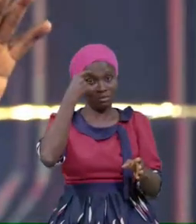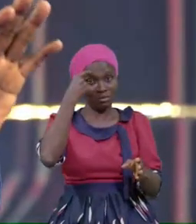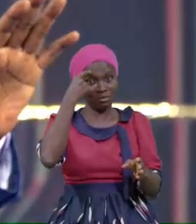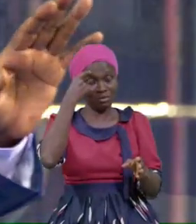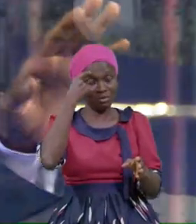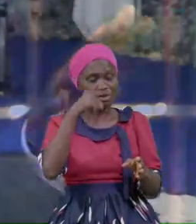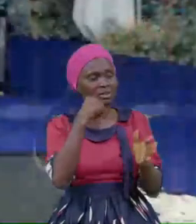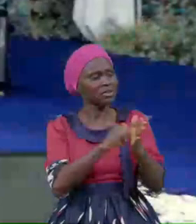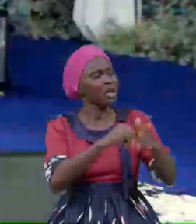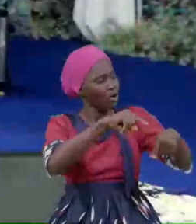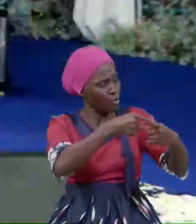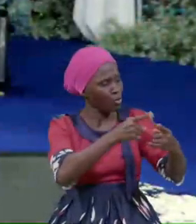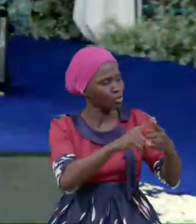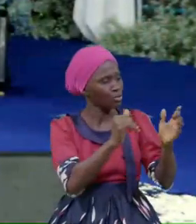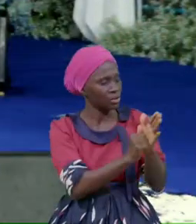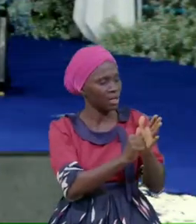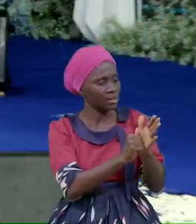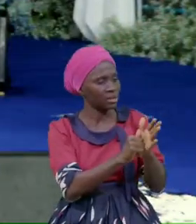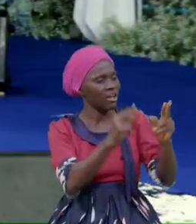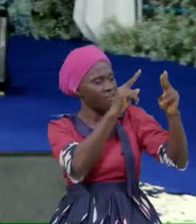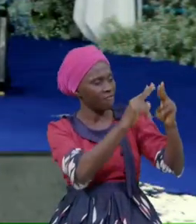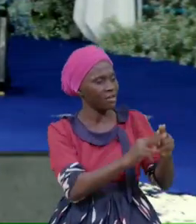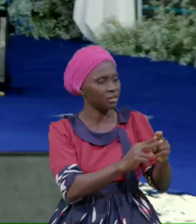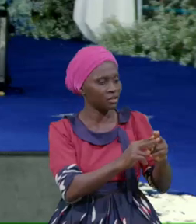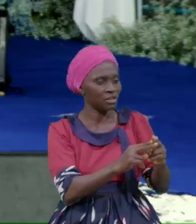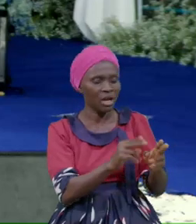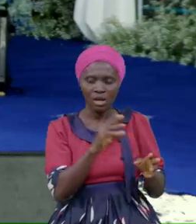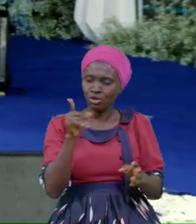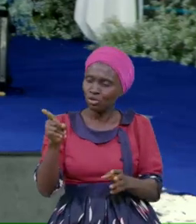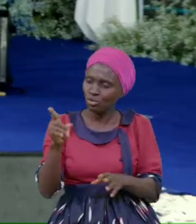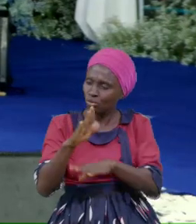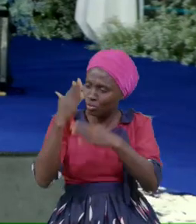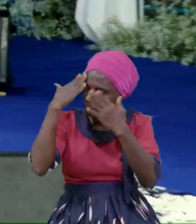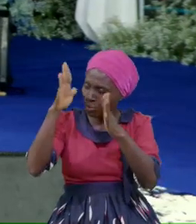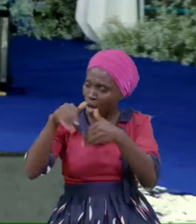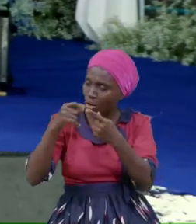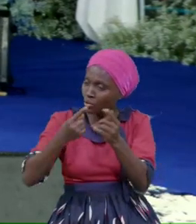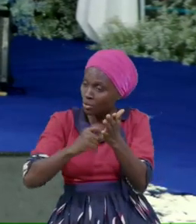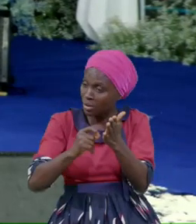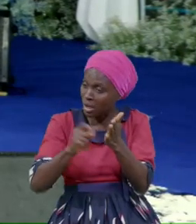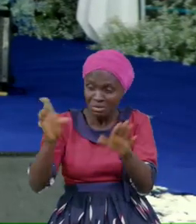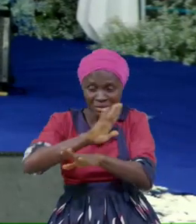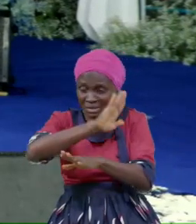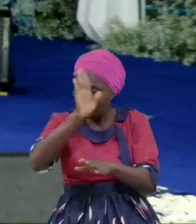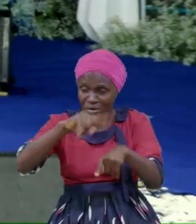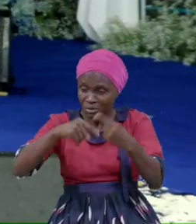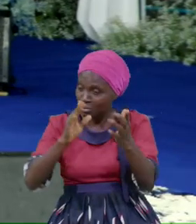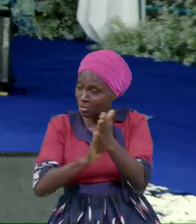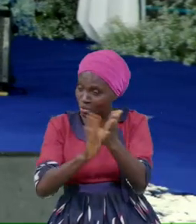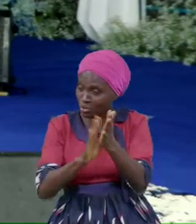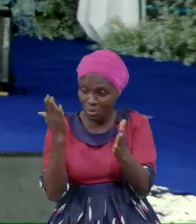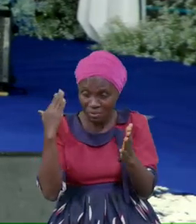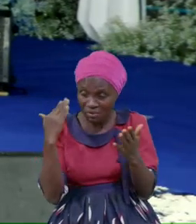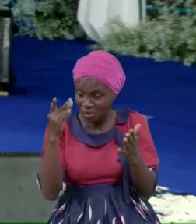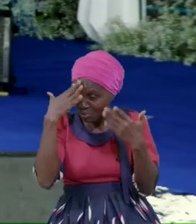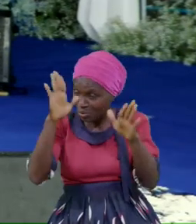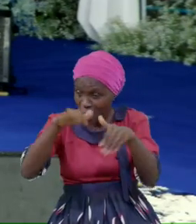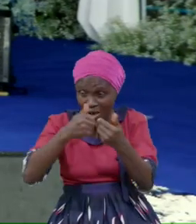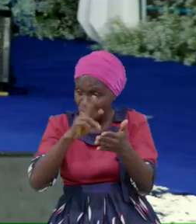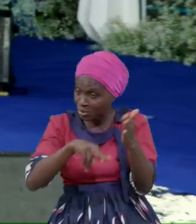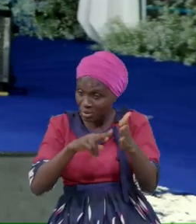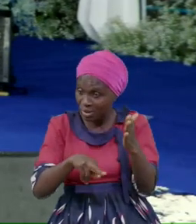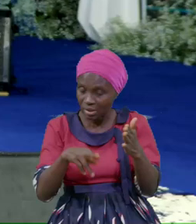all illiterates, you've not gone to school, you don't know how to write, and you don't know how to read. Now, the